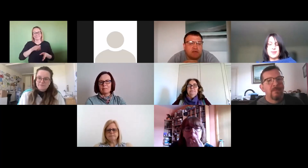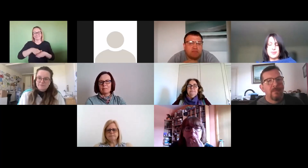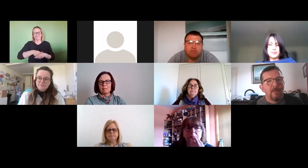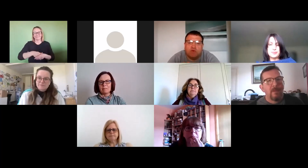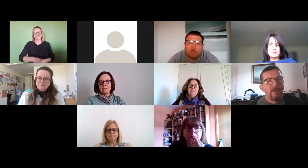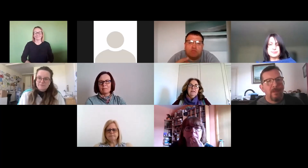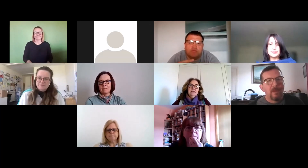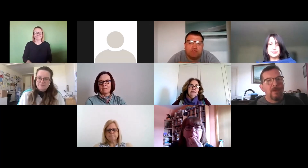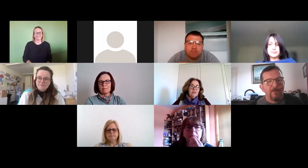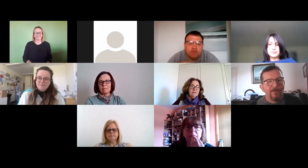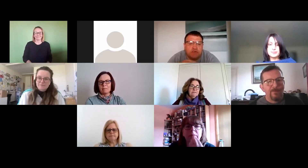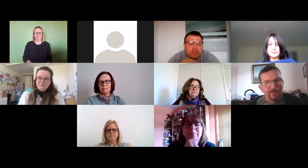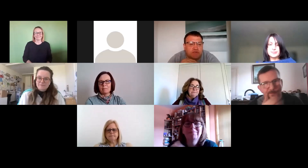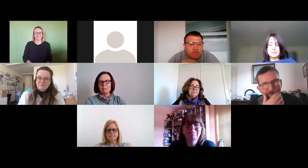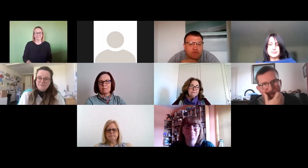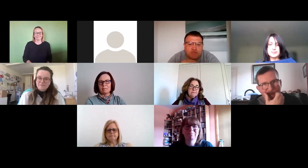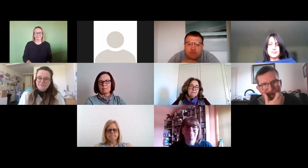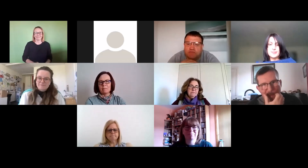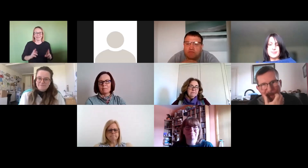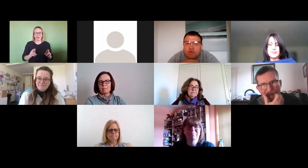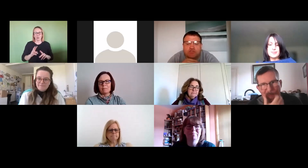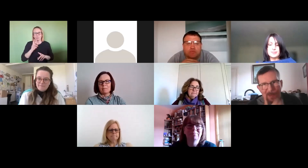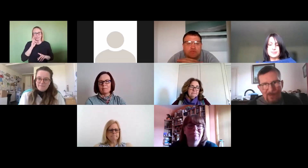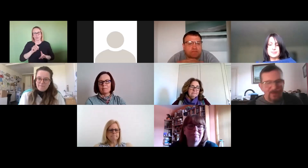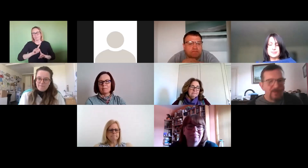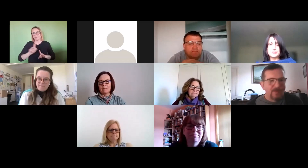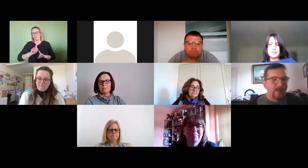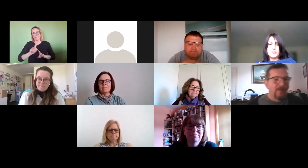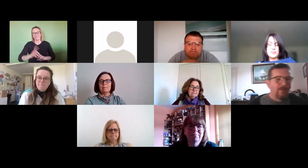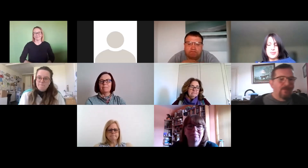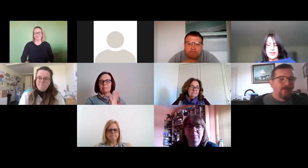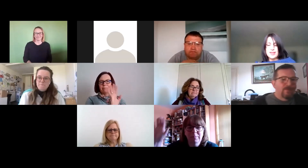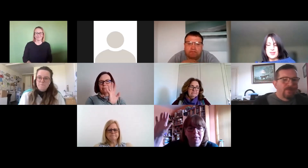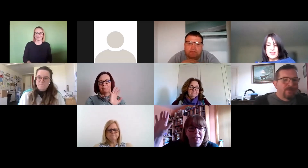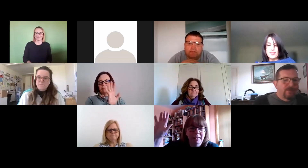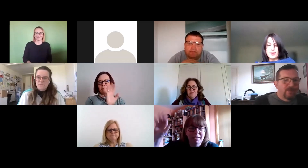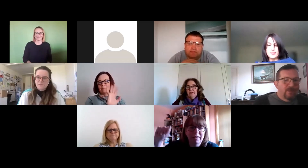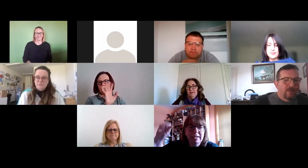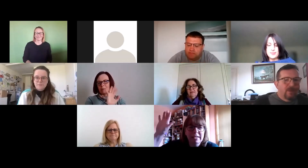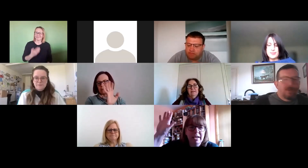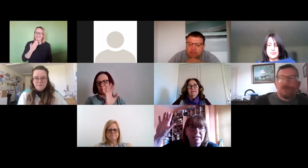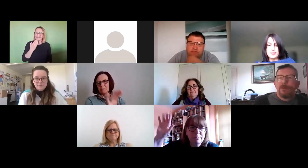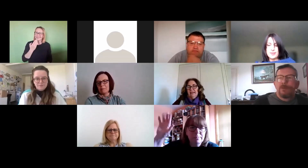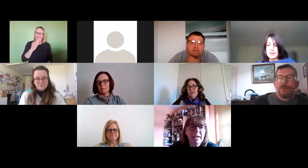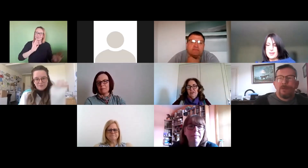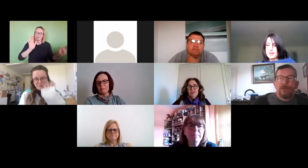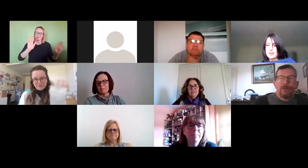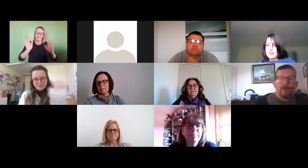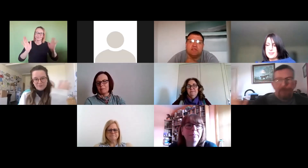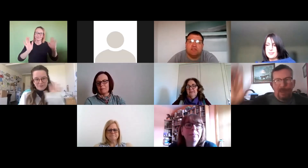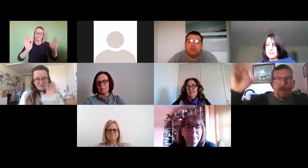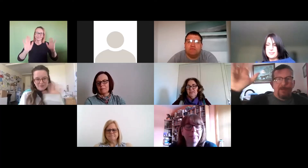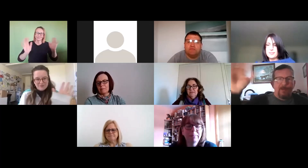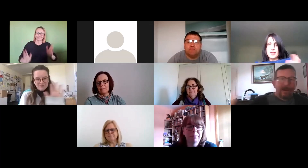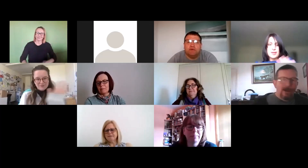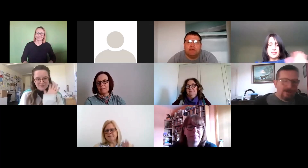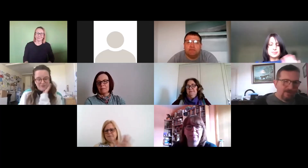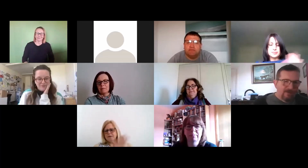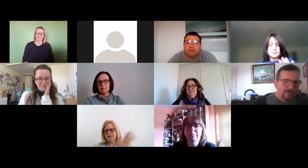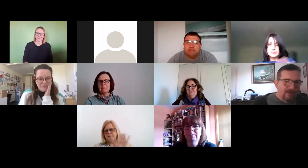and we hope to see you at some future workshops. Thank you, everyone. Thanks, guys. Bye. Thank you.